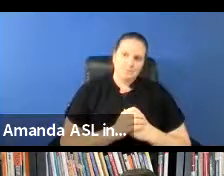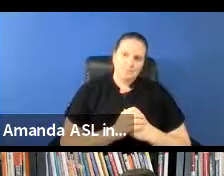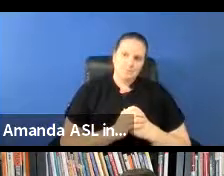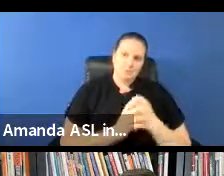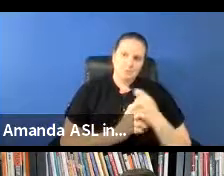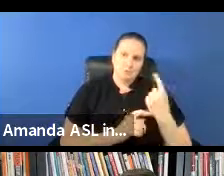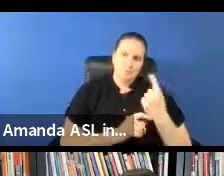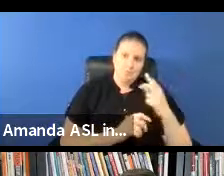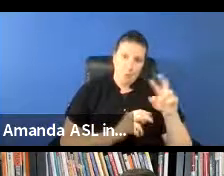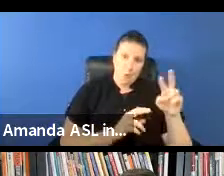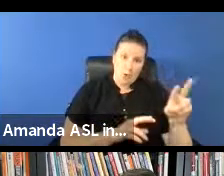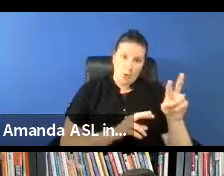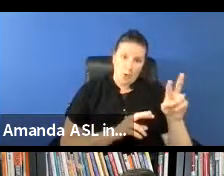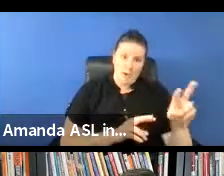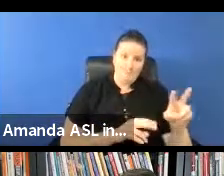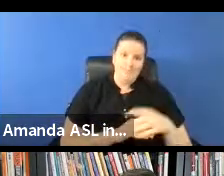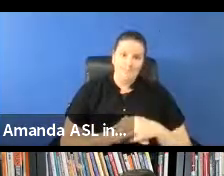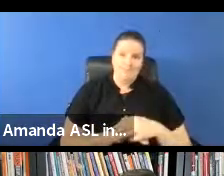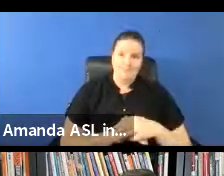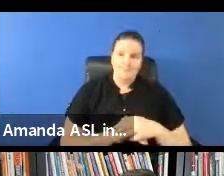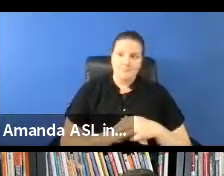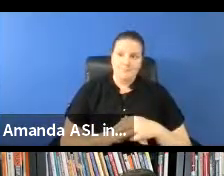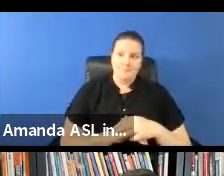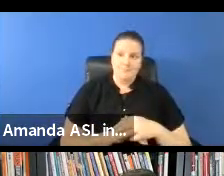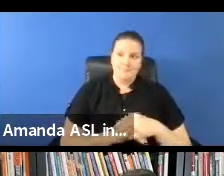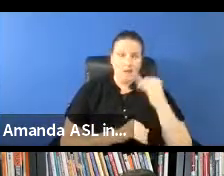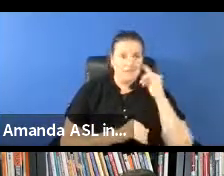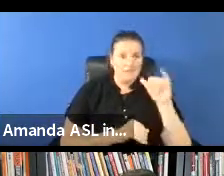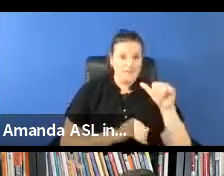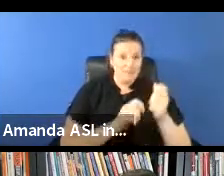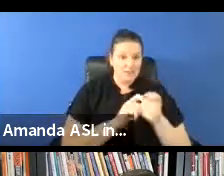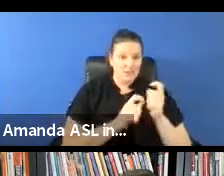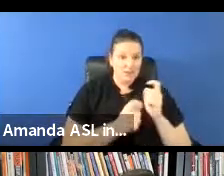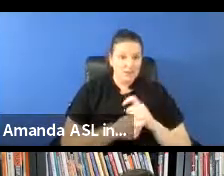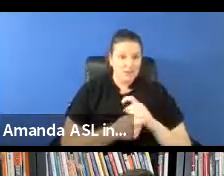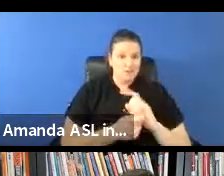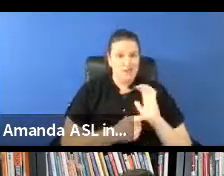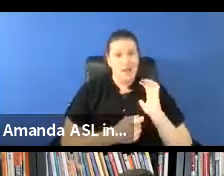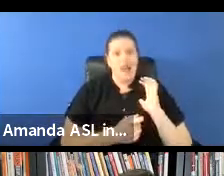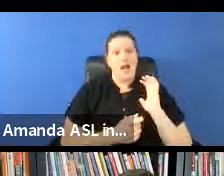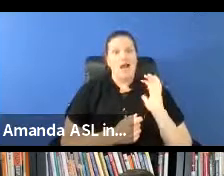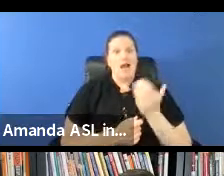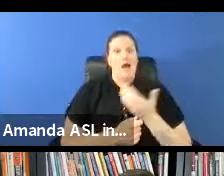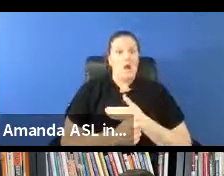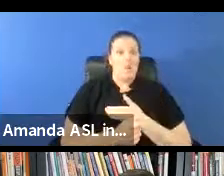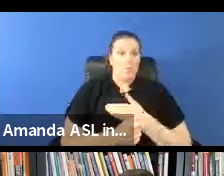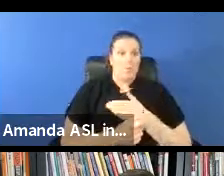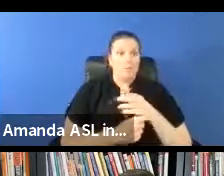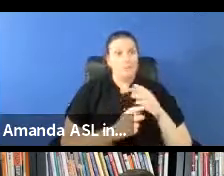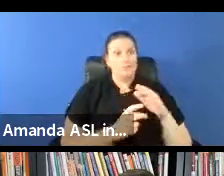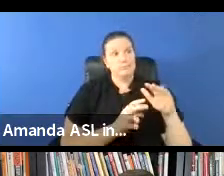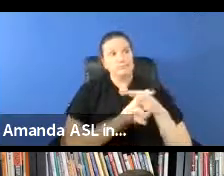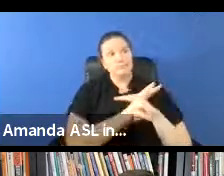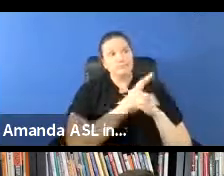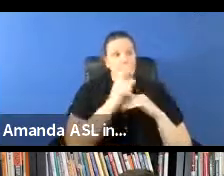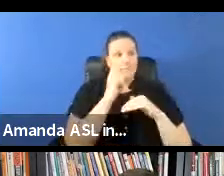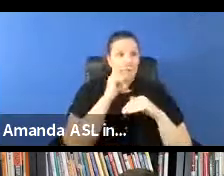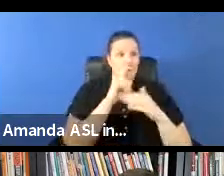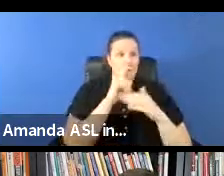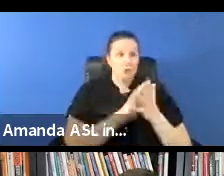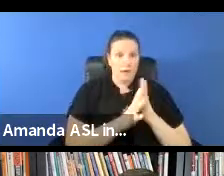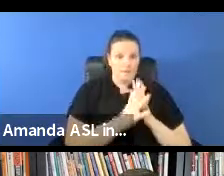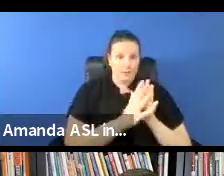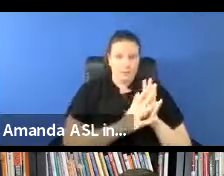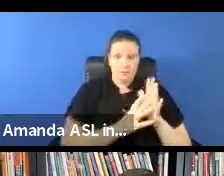at, and if it changes what our projections are for traffic